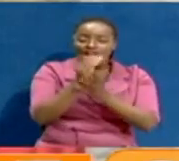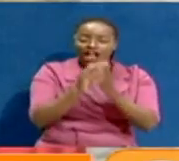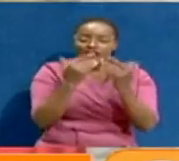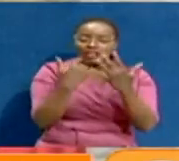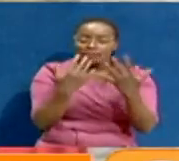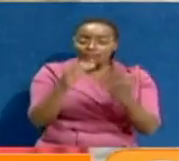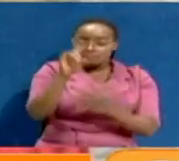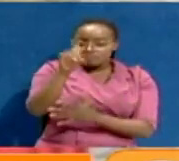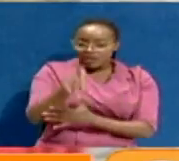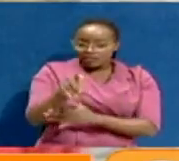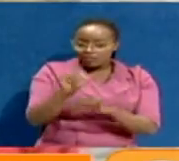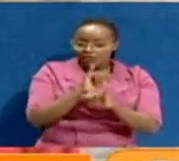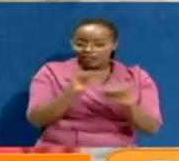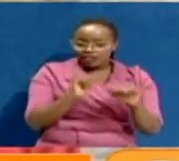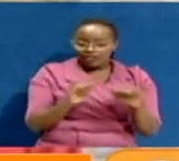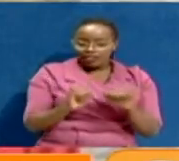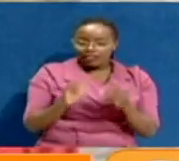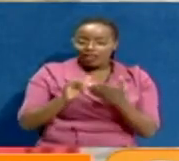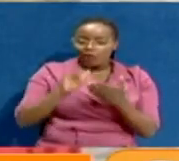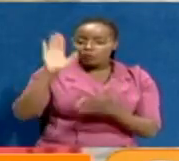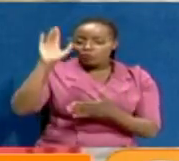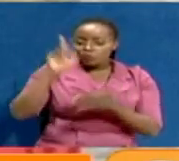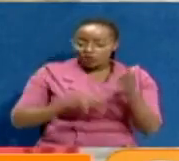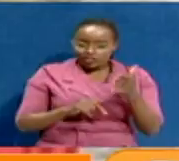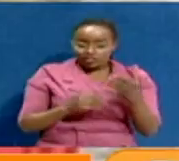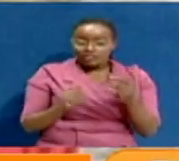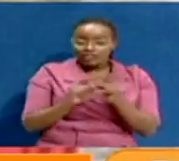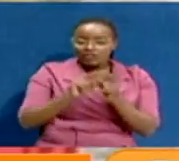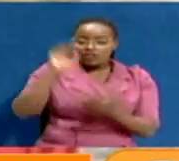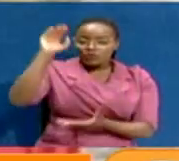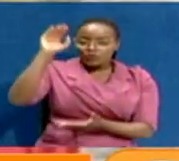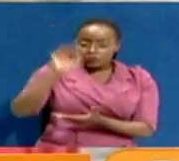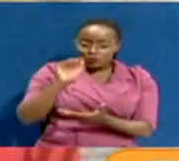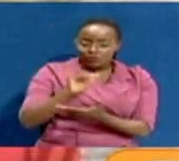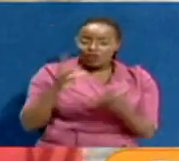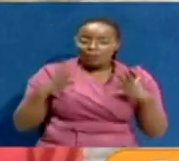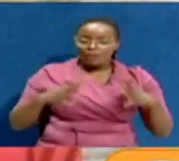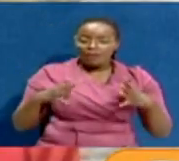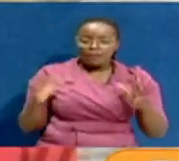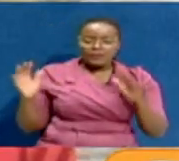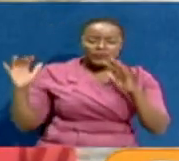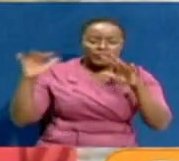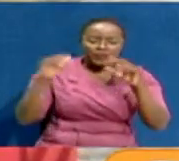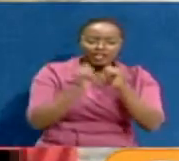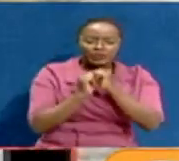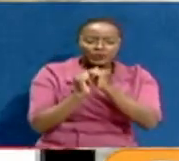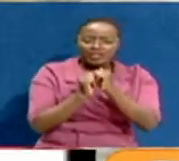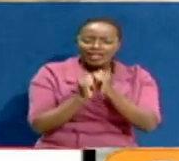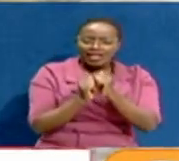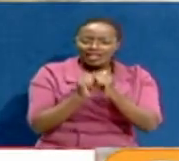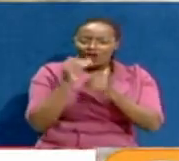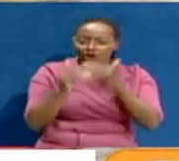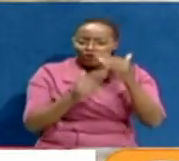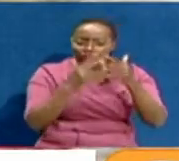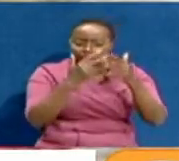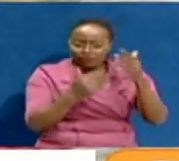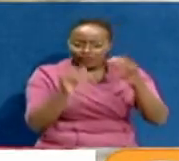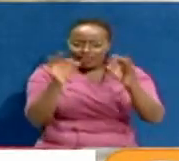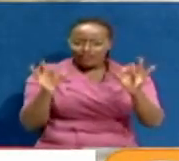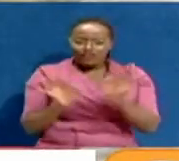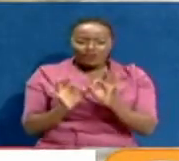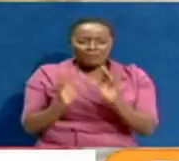hands. But even more important than those, we have to begin reducing gatherings. So all those